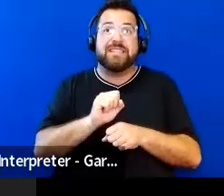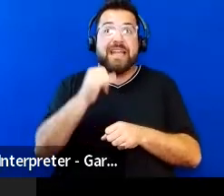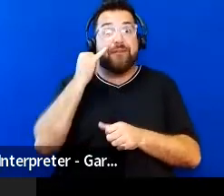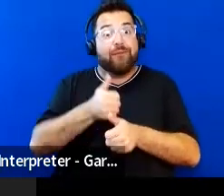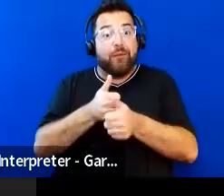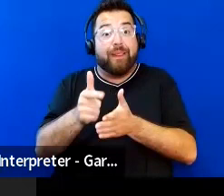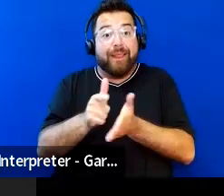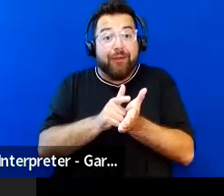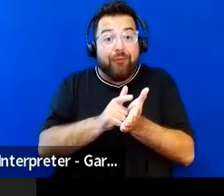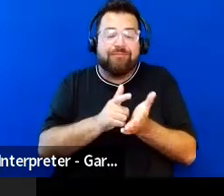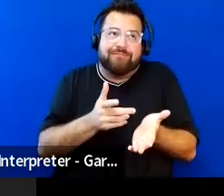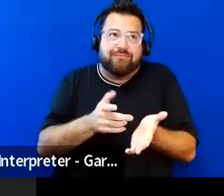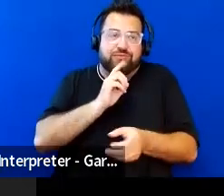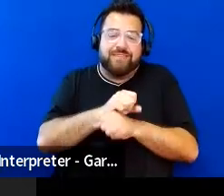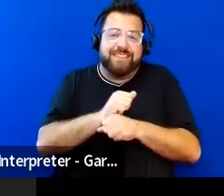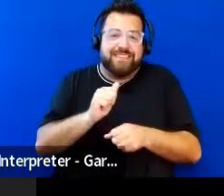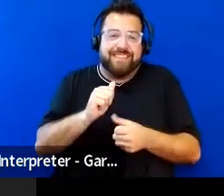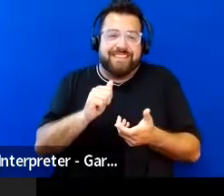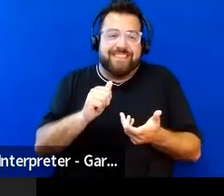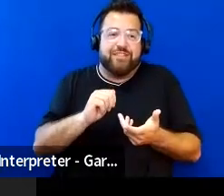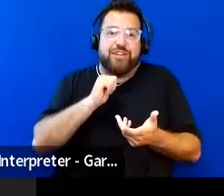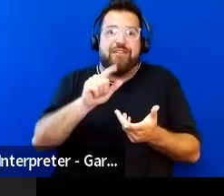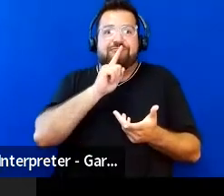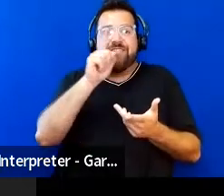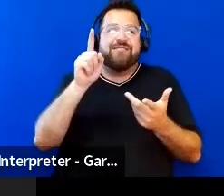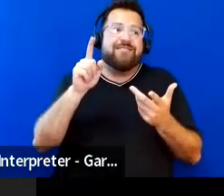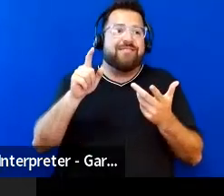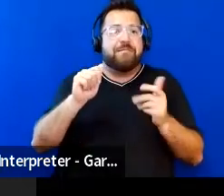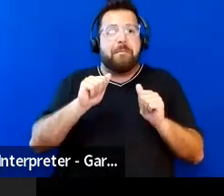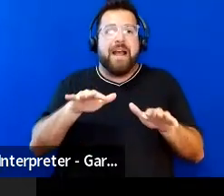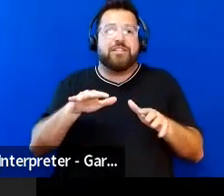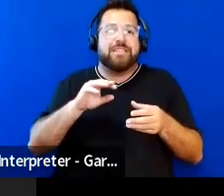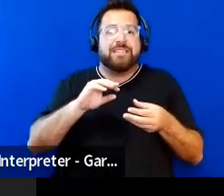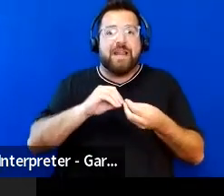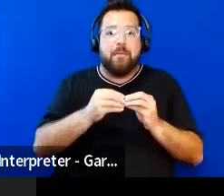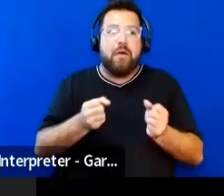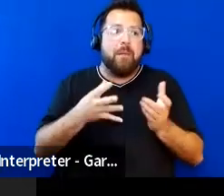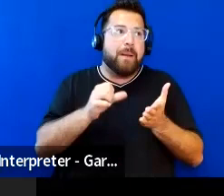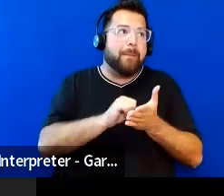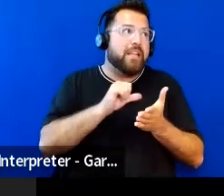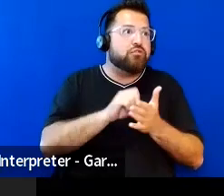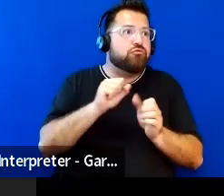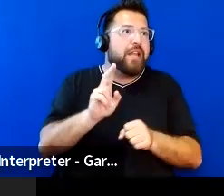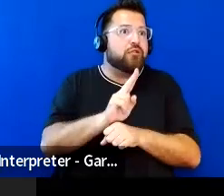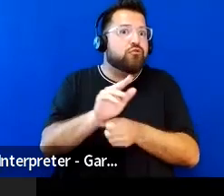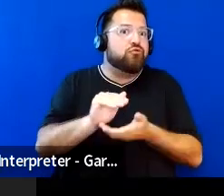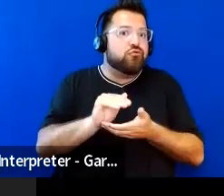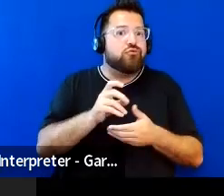something. There's no real magic, number of pages or magic number of,